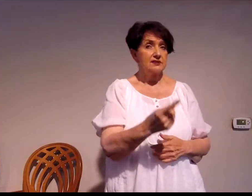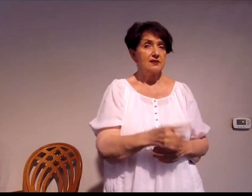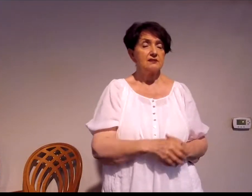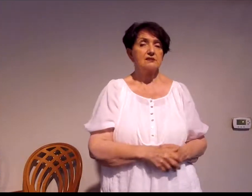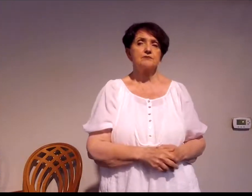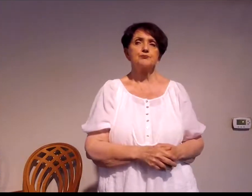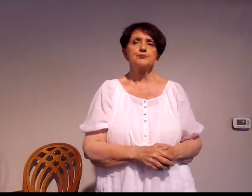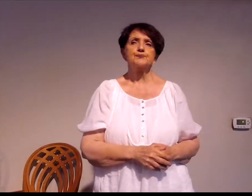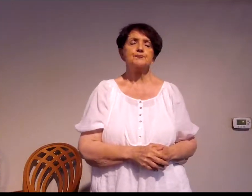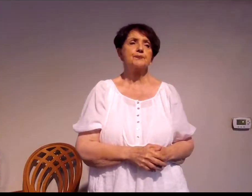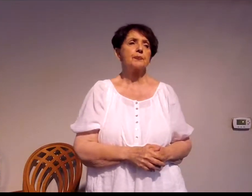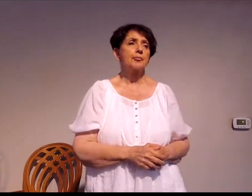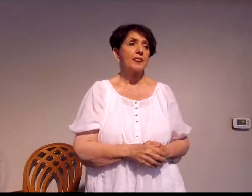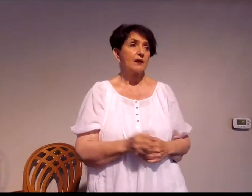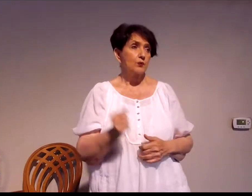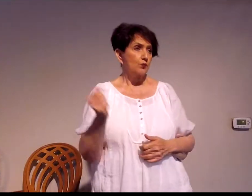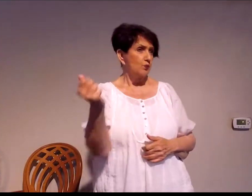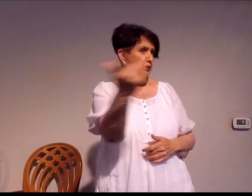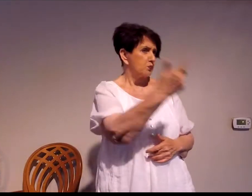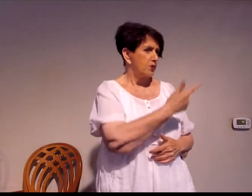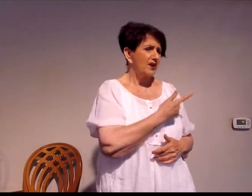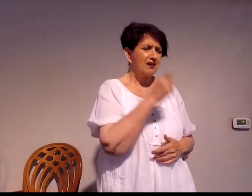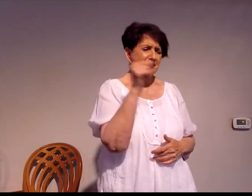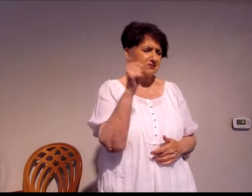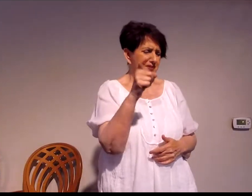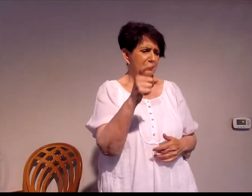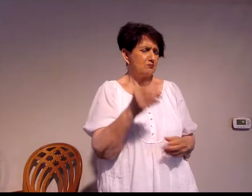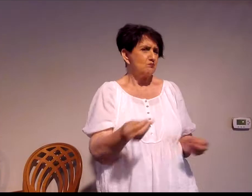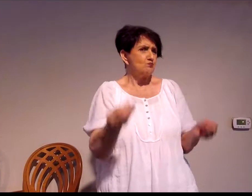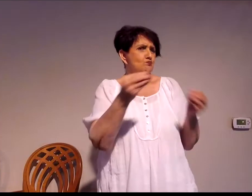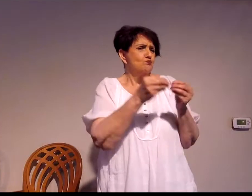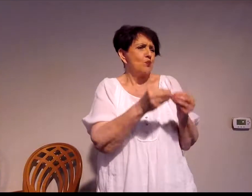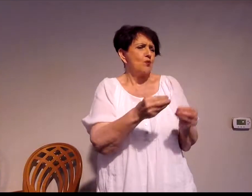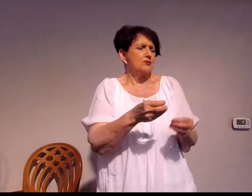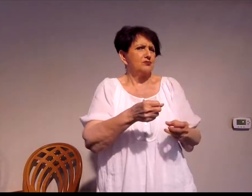says, we all need more backbone